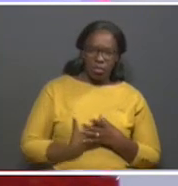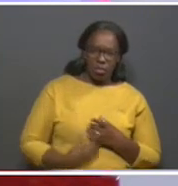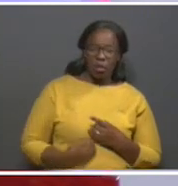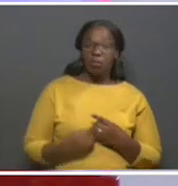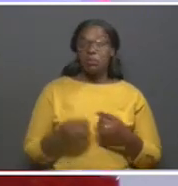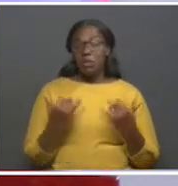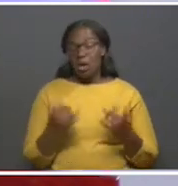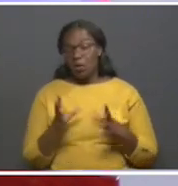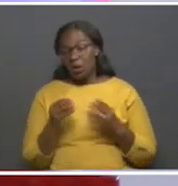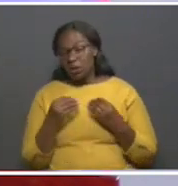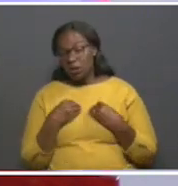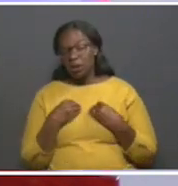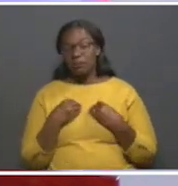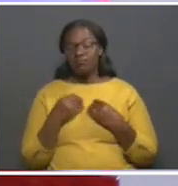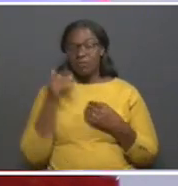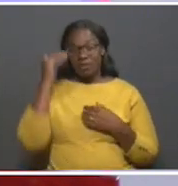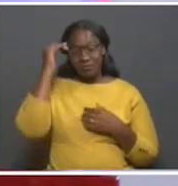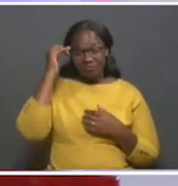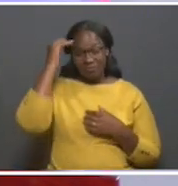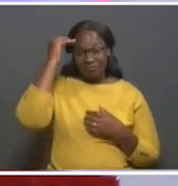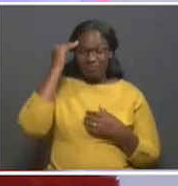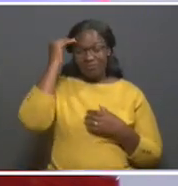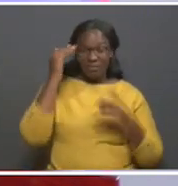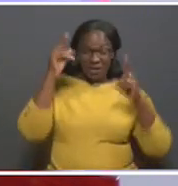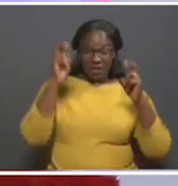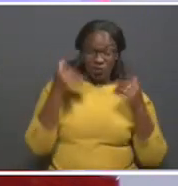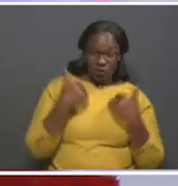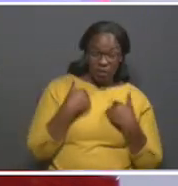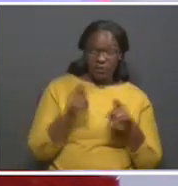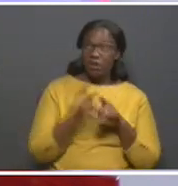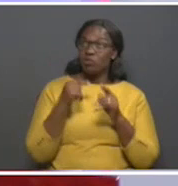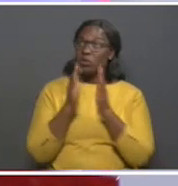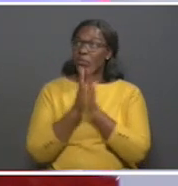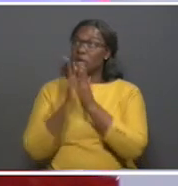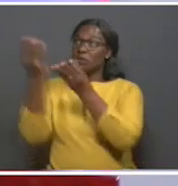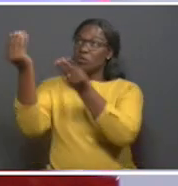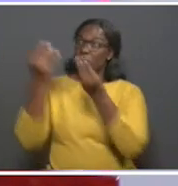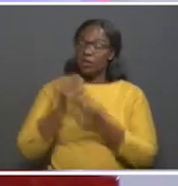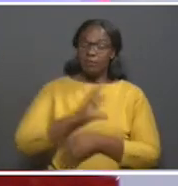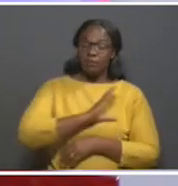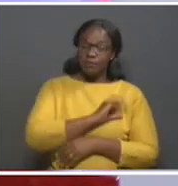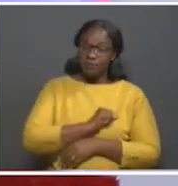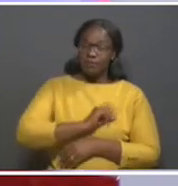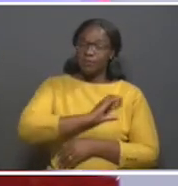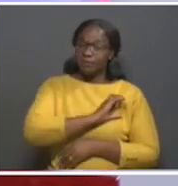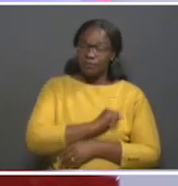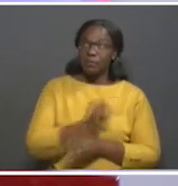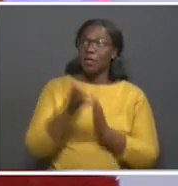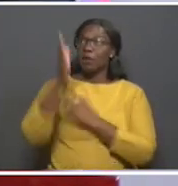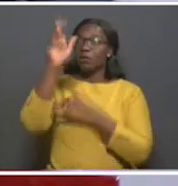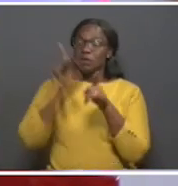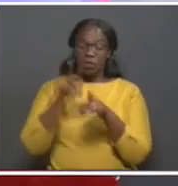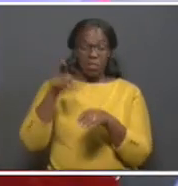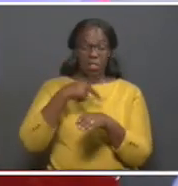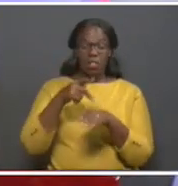O God, because of mental health issues. We pray that you will grant us resilience, O God. The psalmist